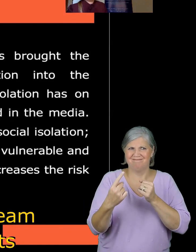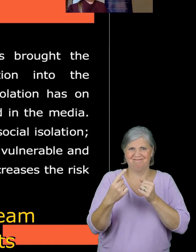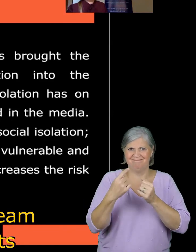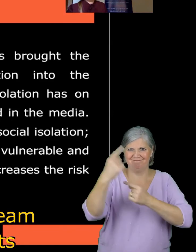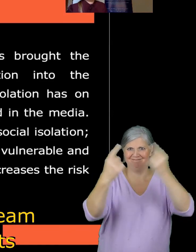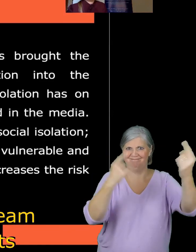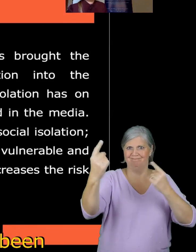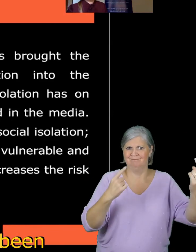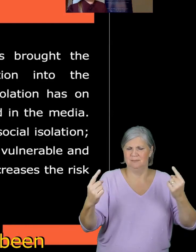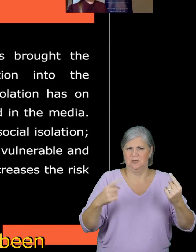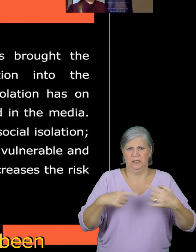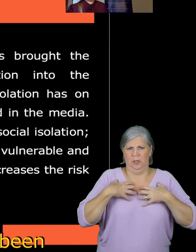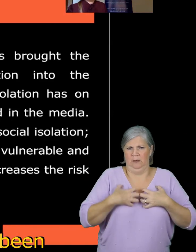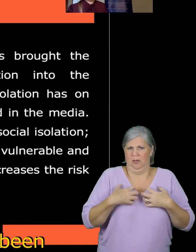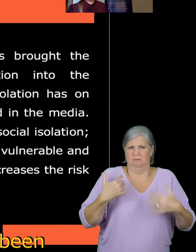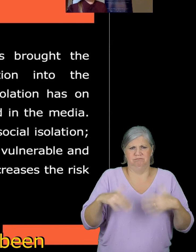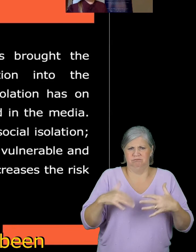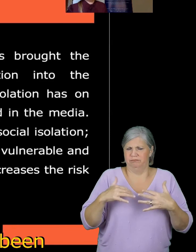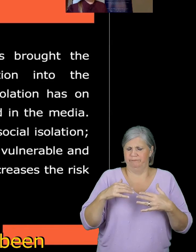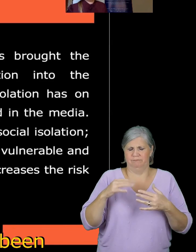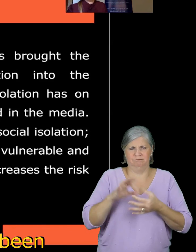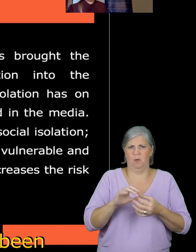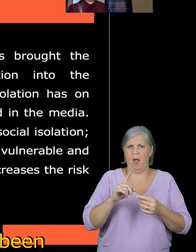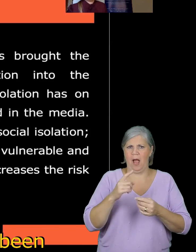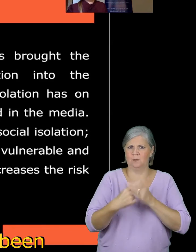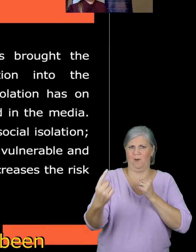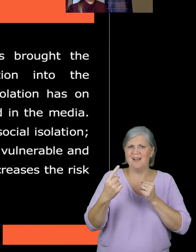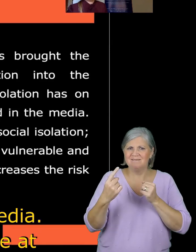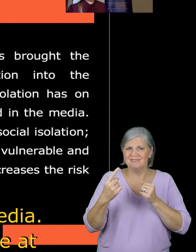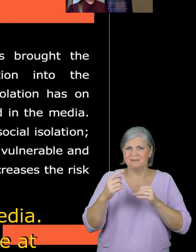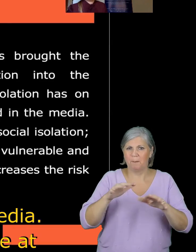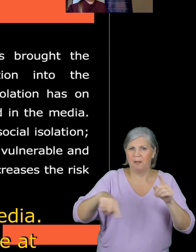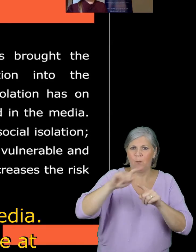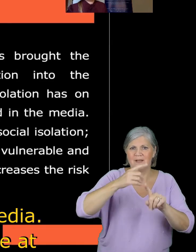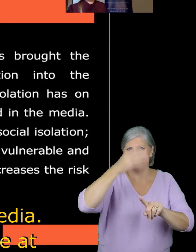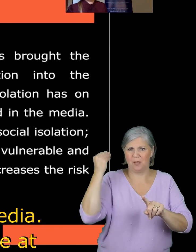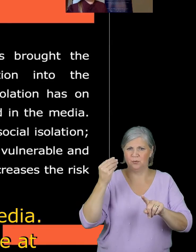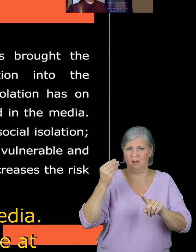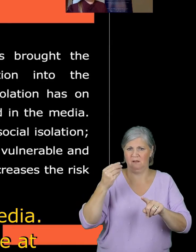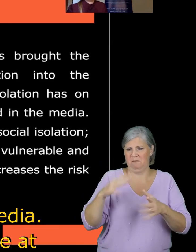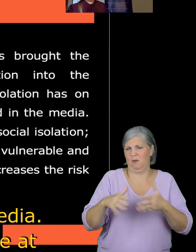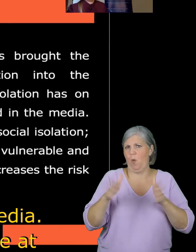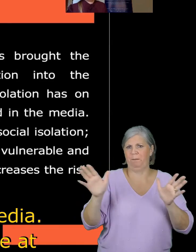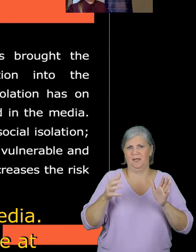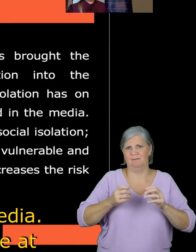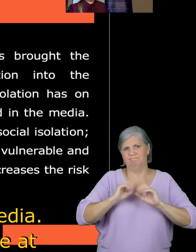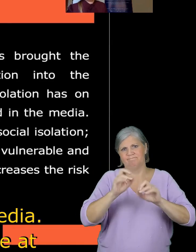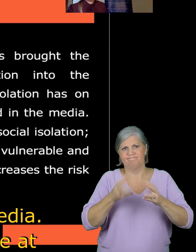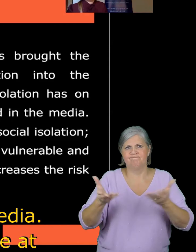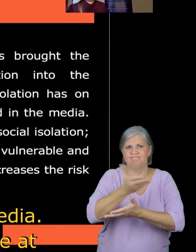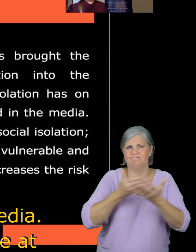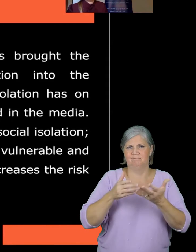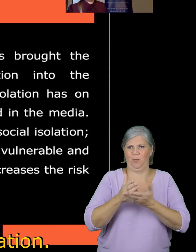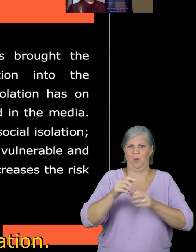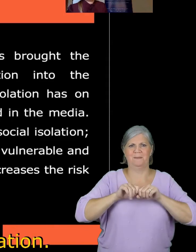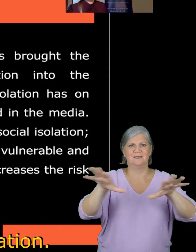the devastating effects that this social isolation has on people with dementia has been openly discussed in the media. Those with